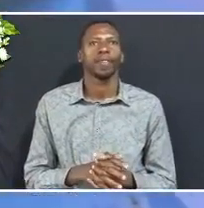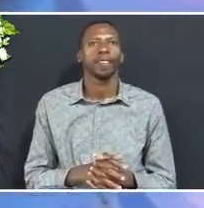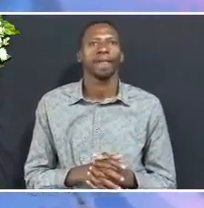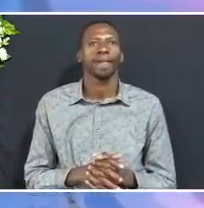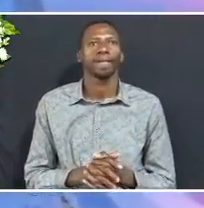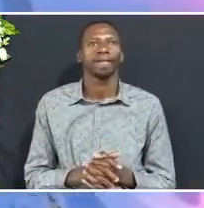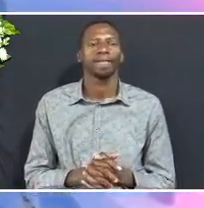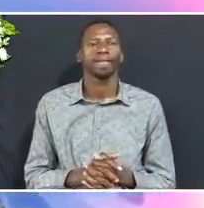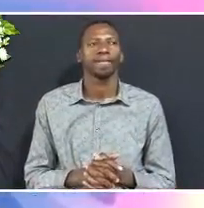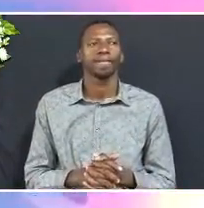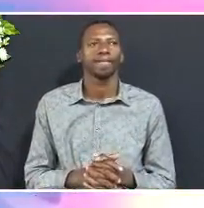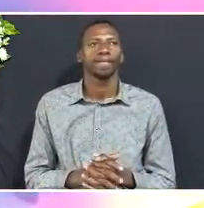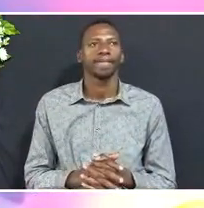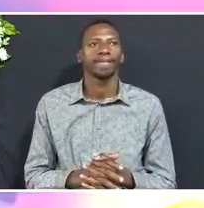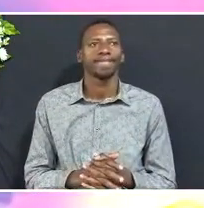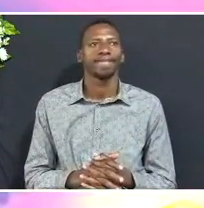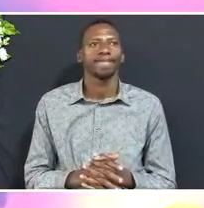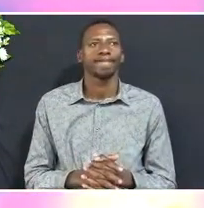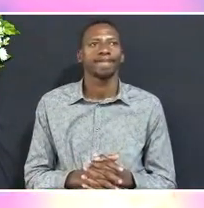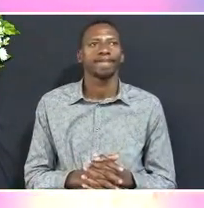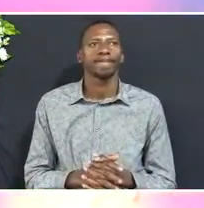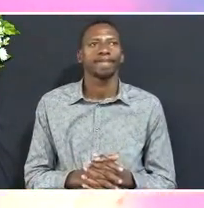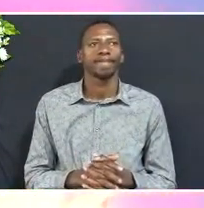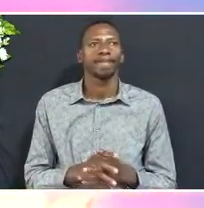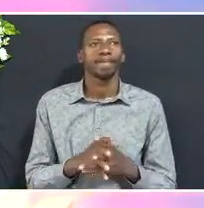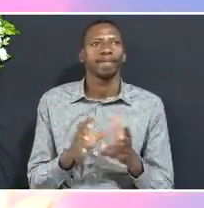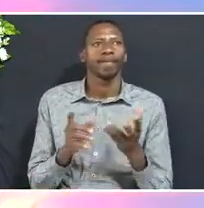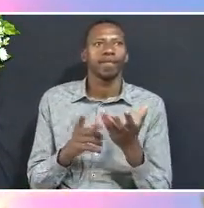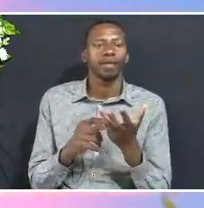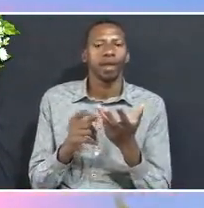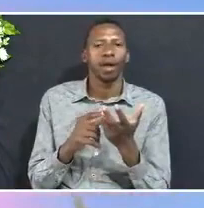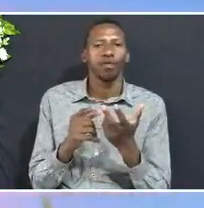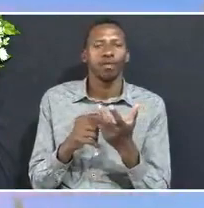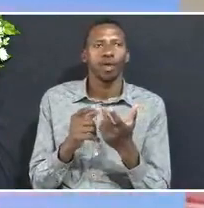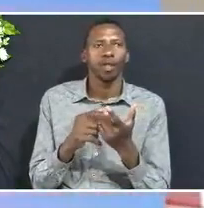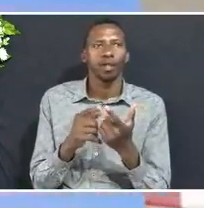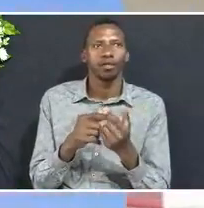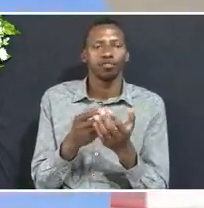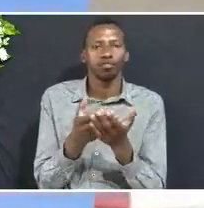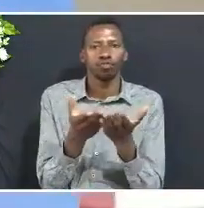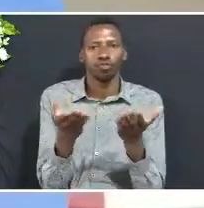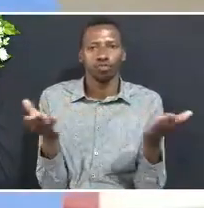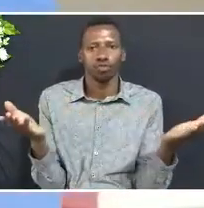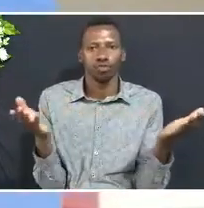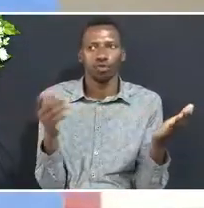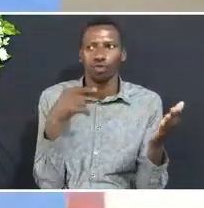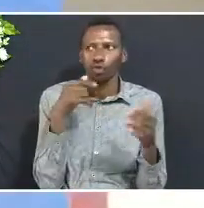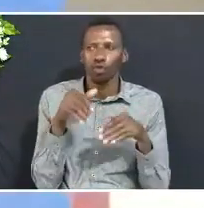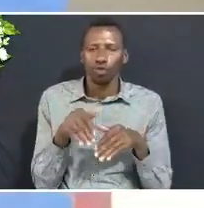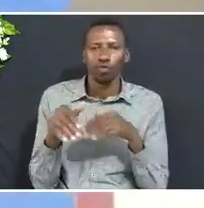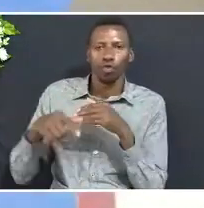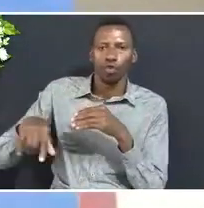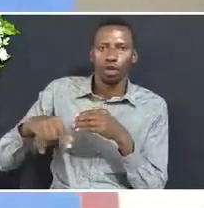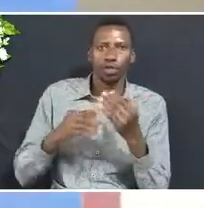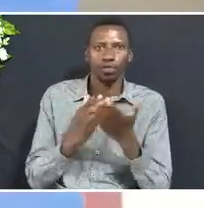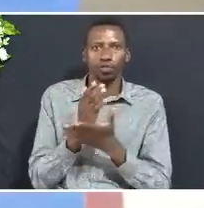the auditorium church. How many of you who followed us